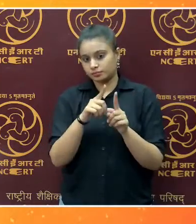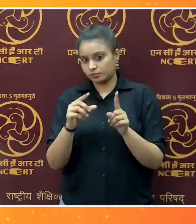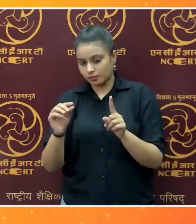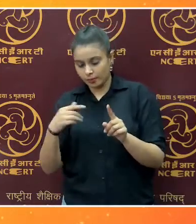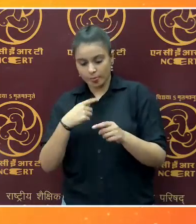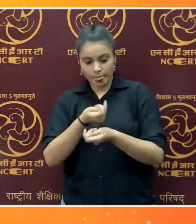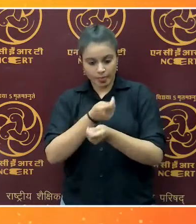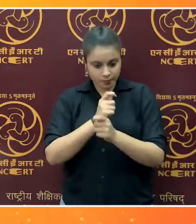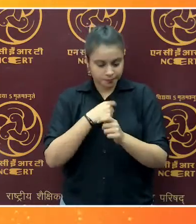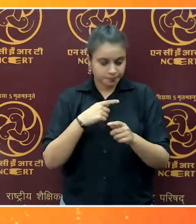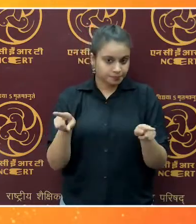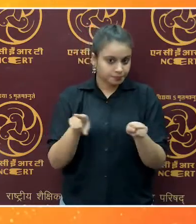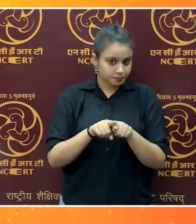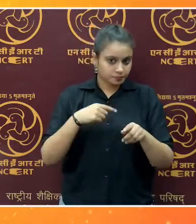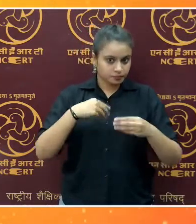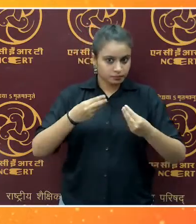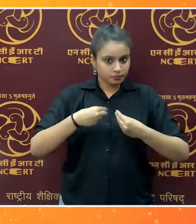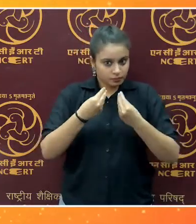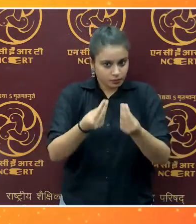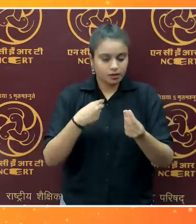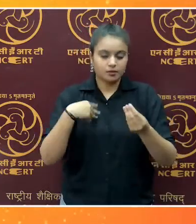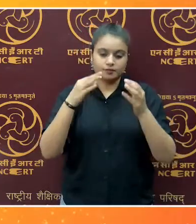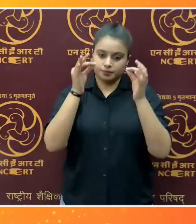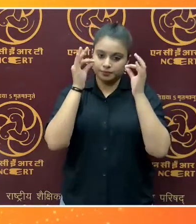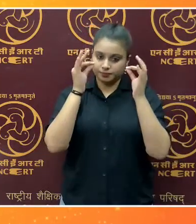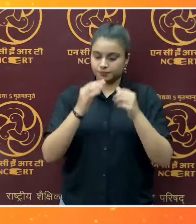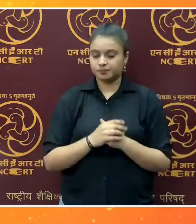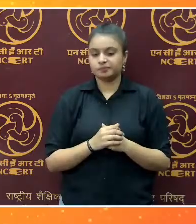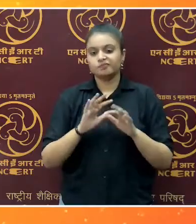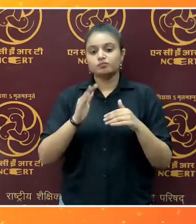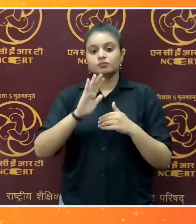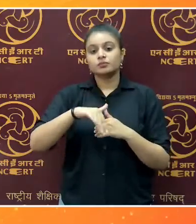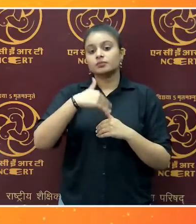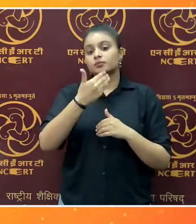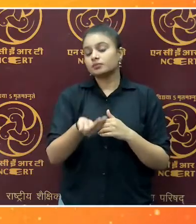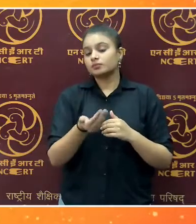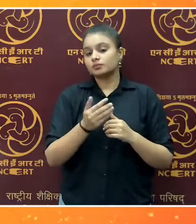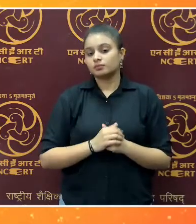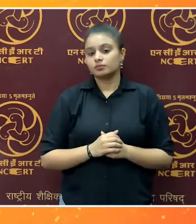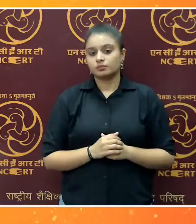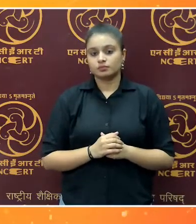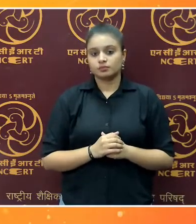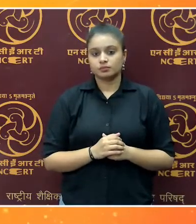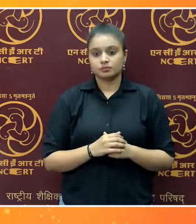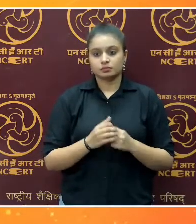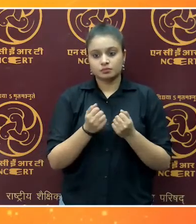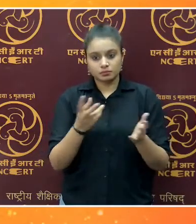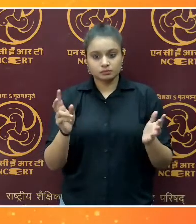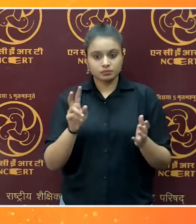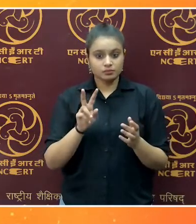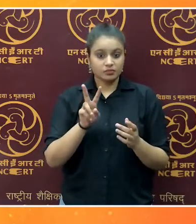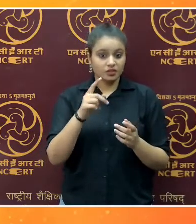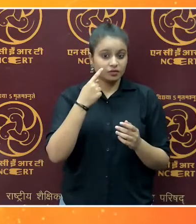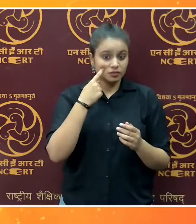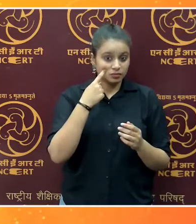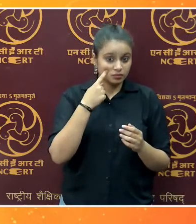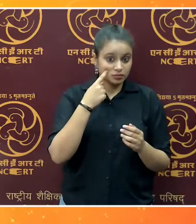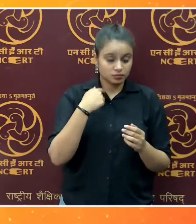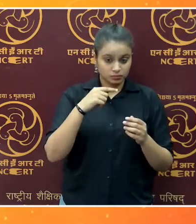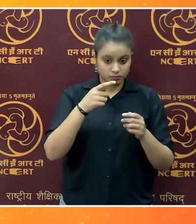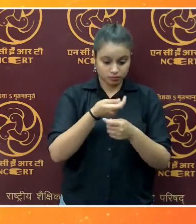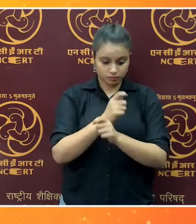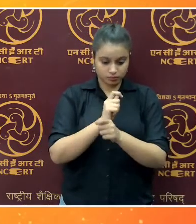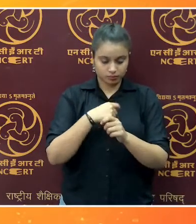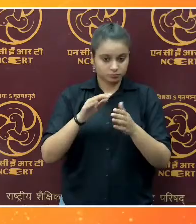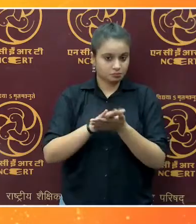horse wanted to say and got him his glasses. And after that, there are no blind horses, as Wow. the story